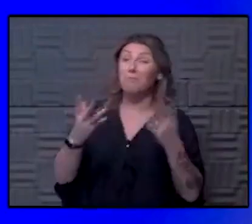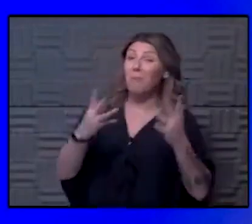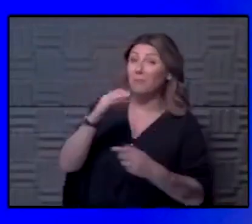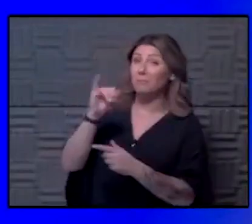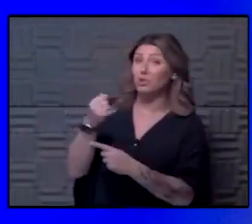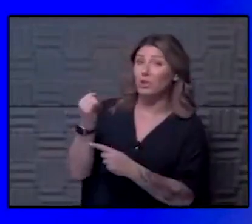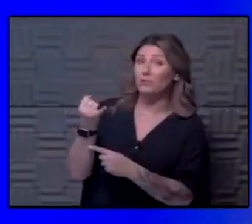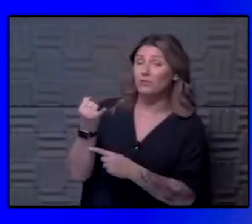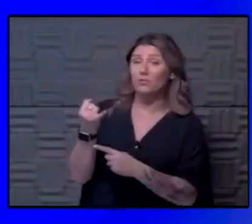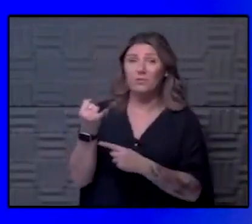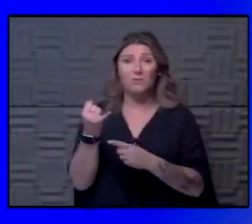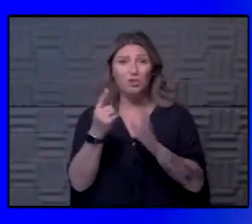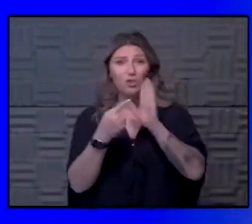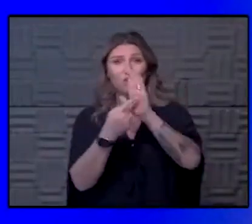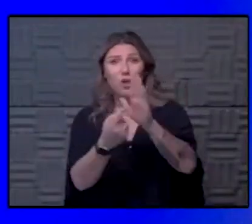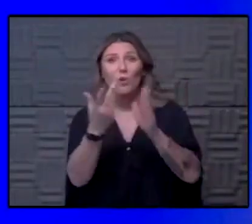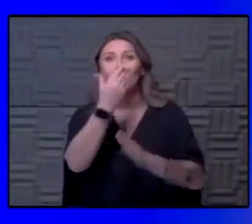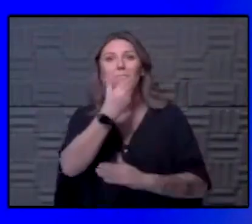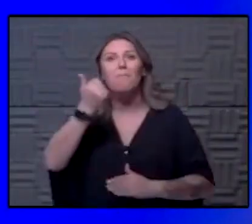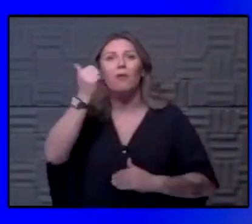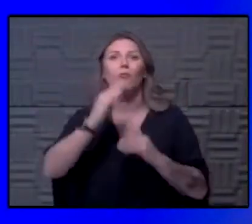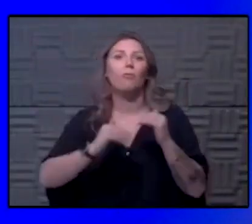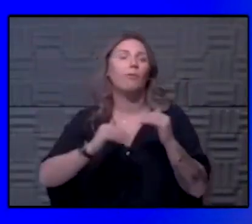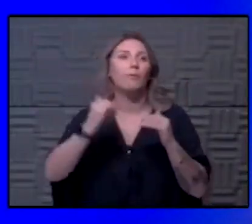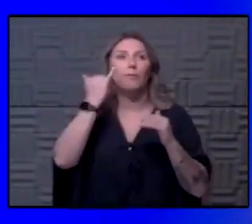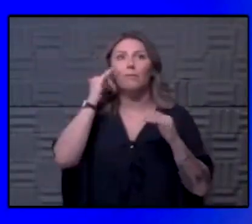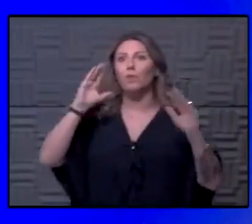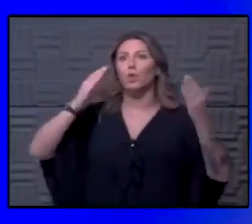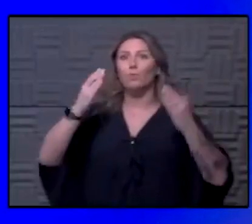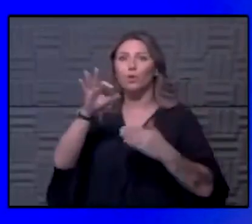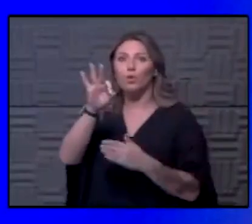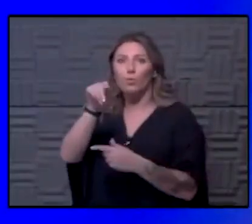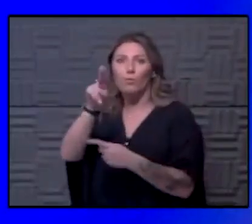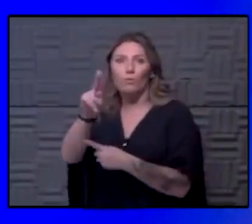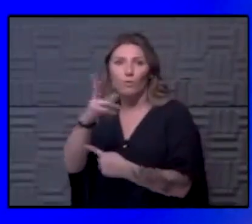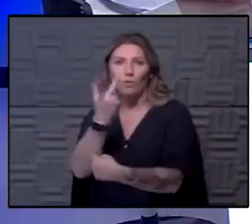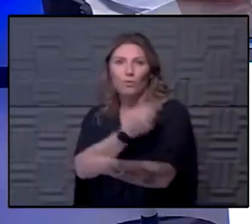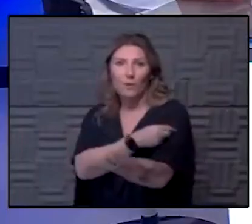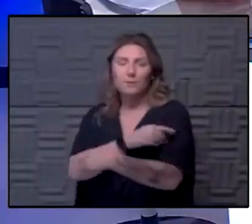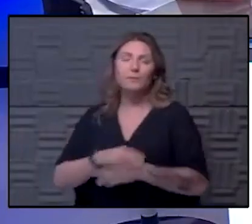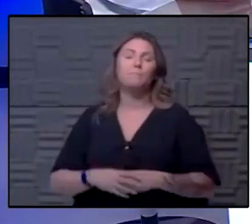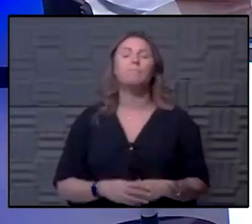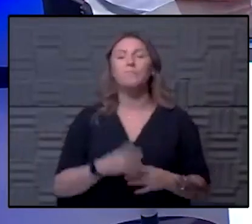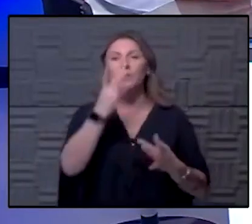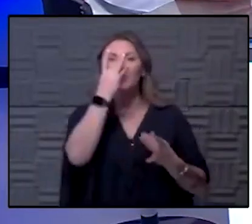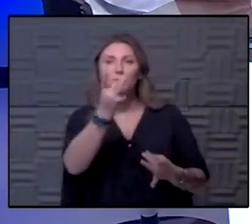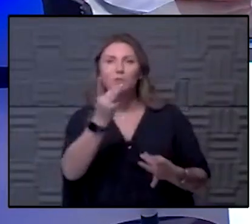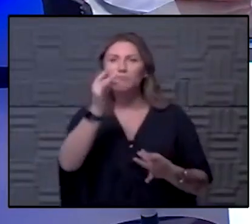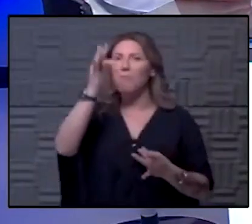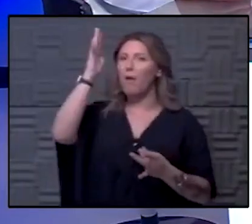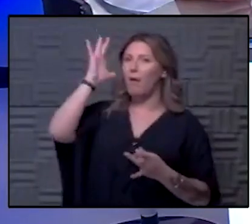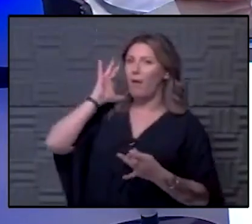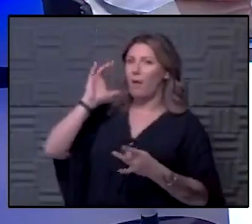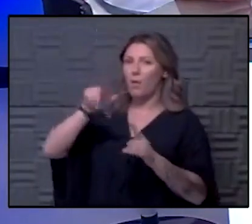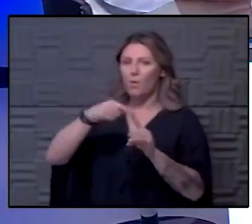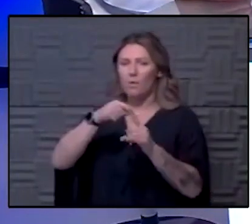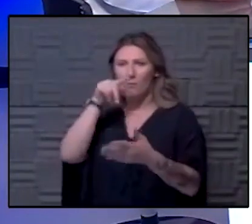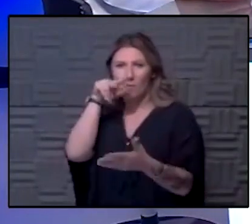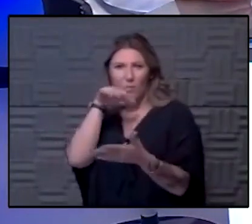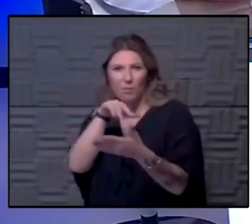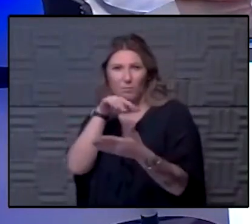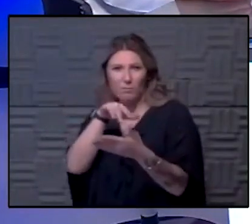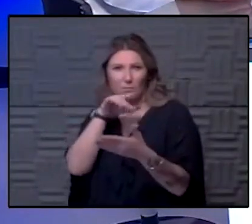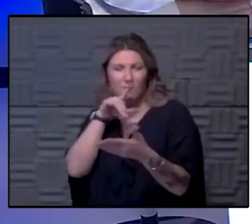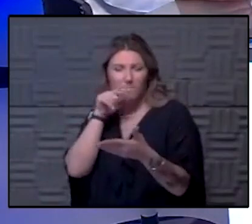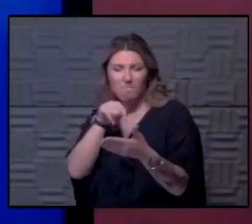vaccine have shown that they are better than, say, if you compare it to influenza vaccine. It was interesting. If you remember back when we looked at this initially,